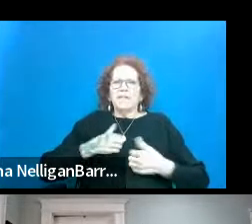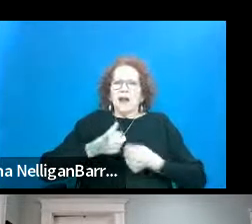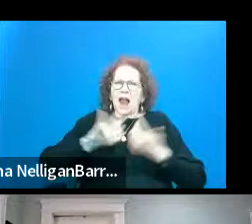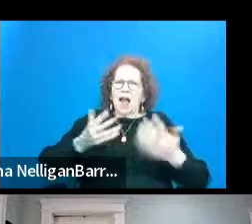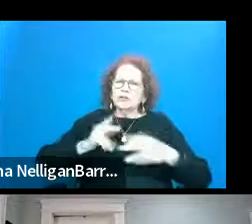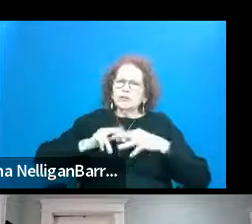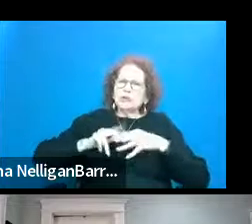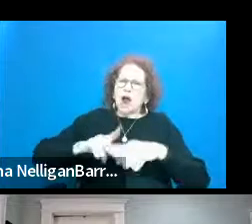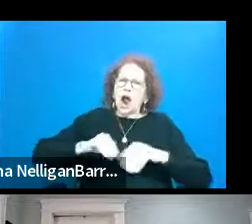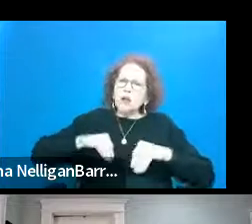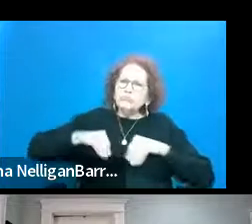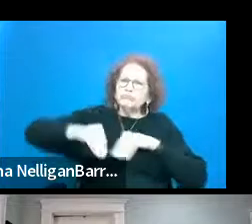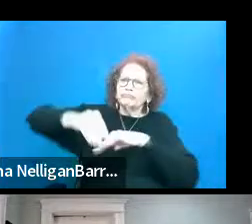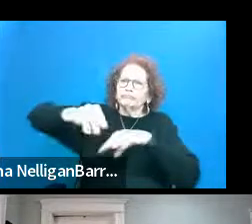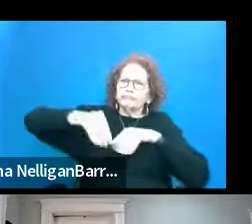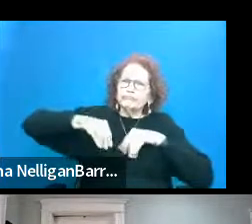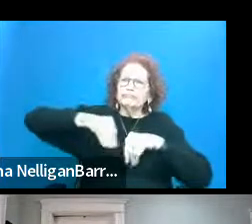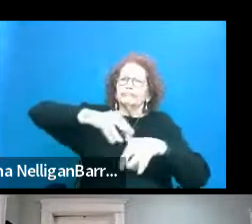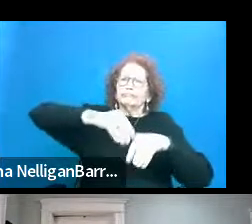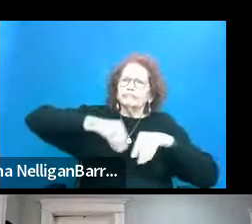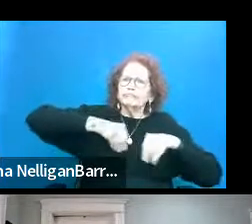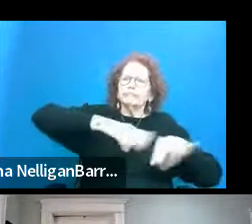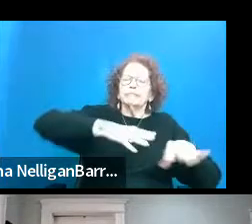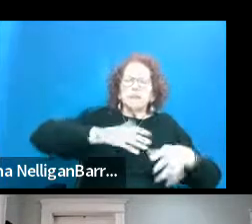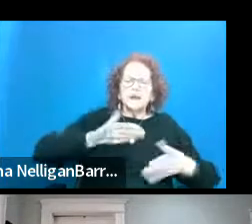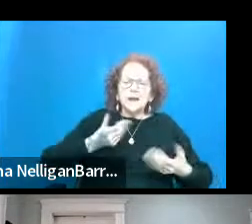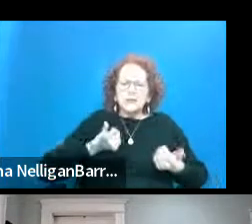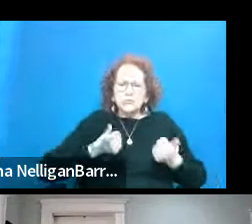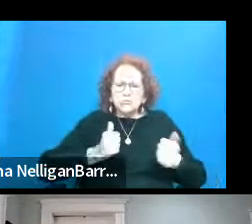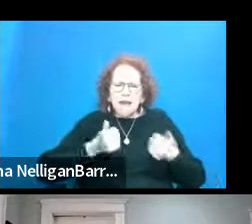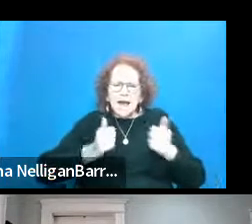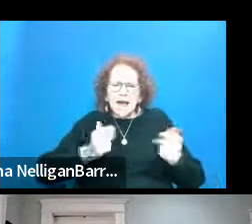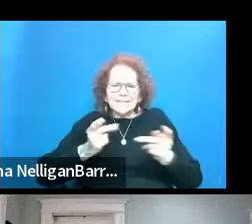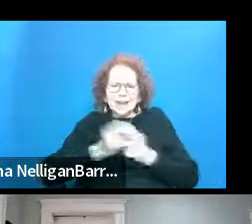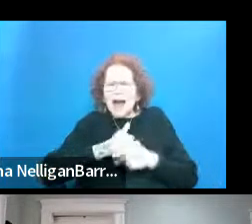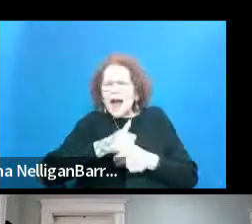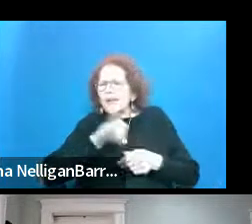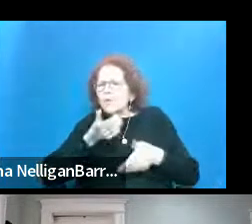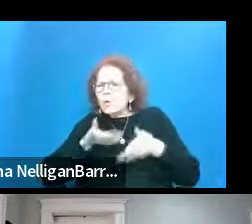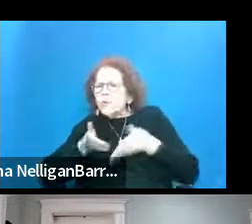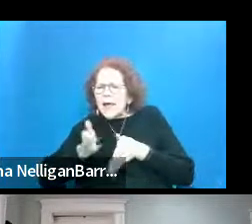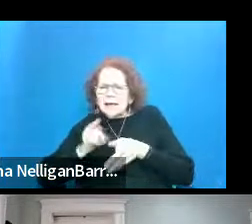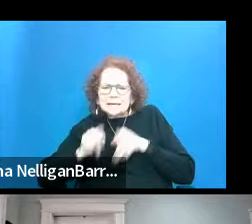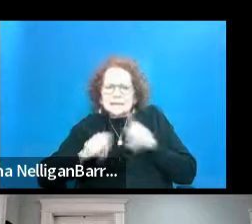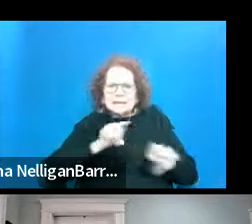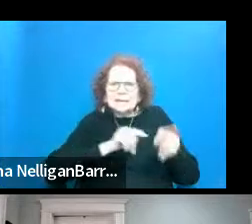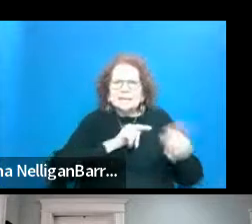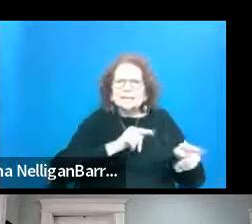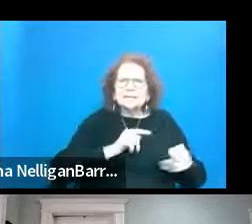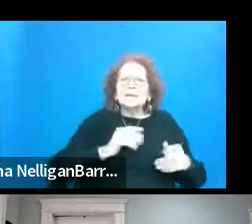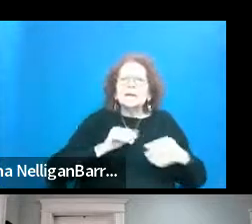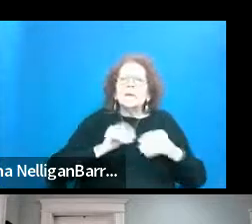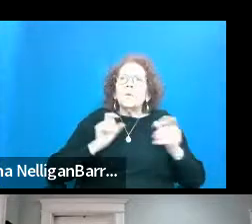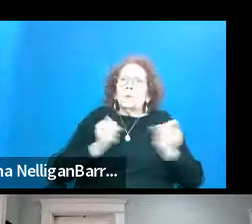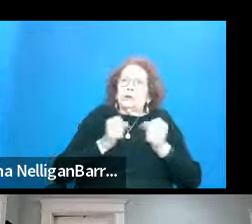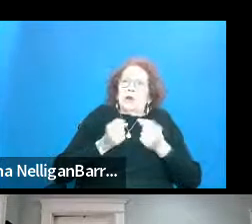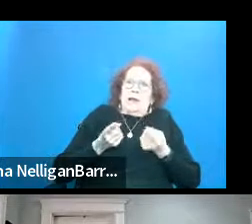can spend some funding the right way to handle the next winter that comes around. I appreciate that.